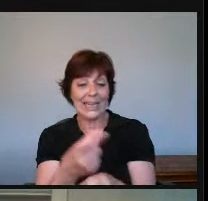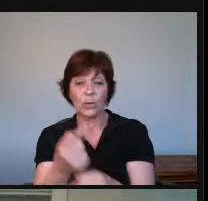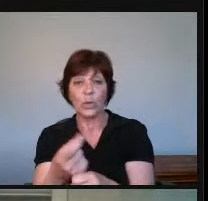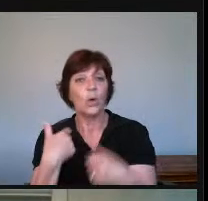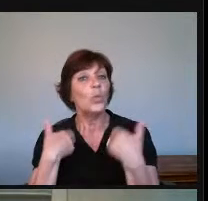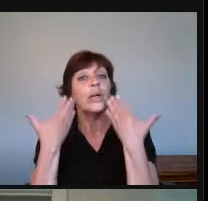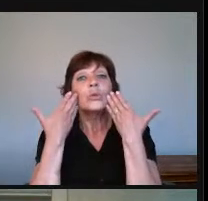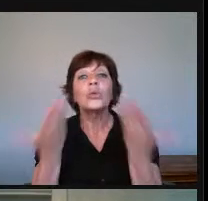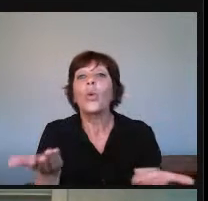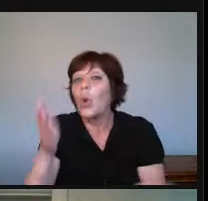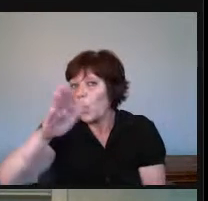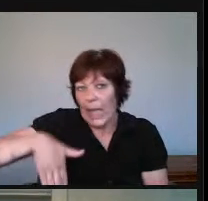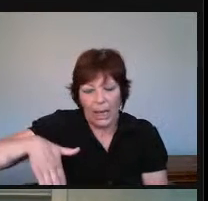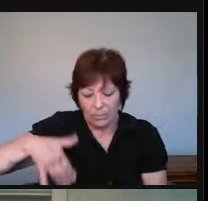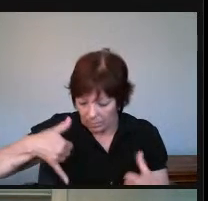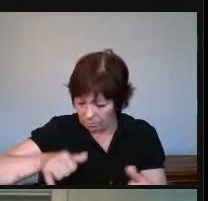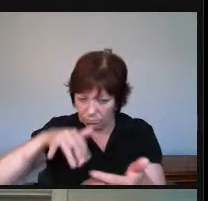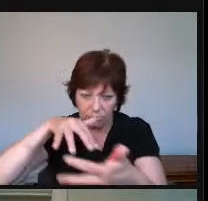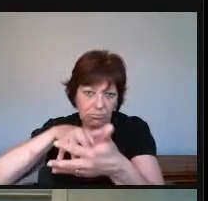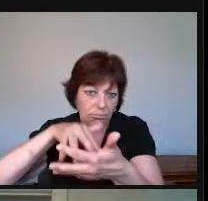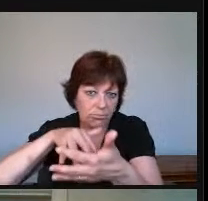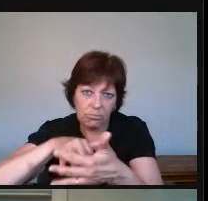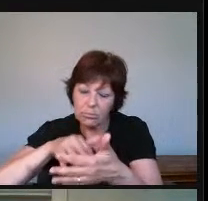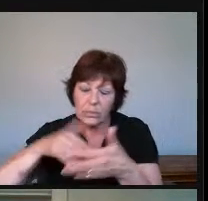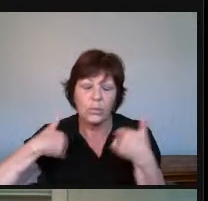don't know that yet. I can certainly